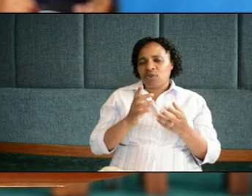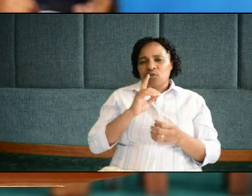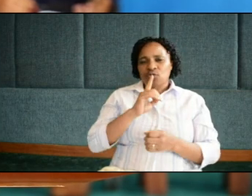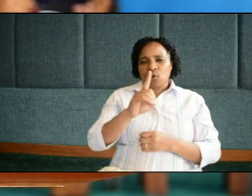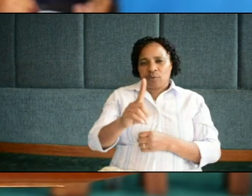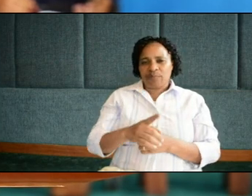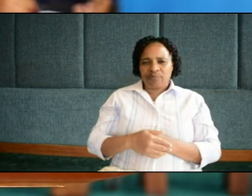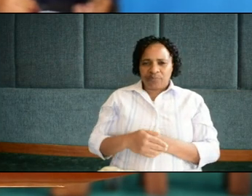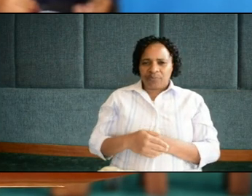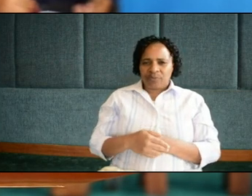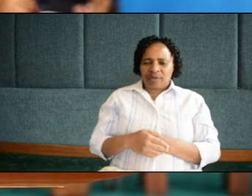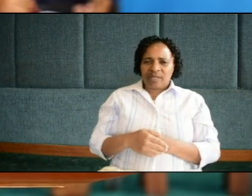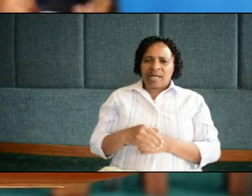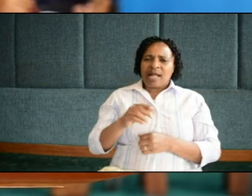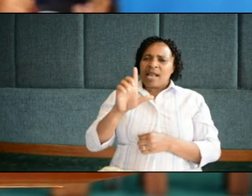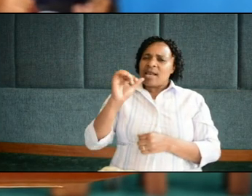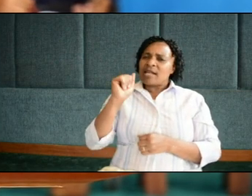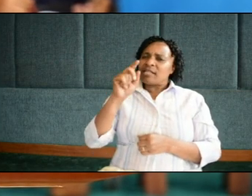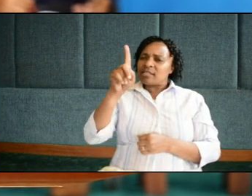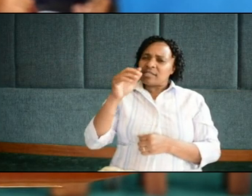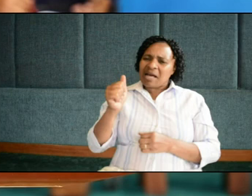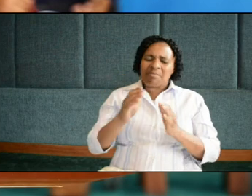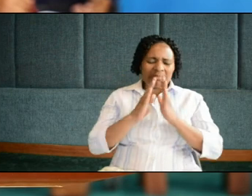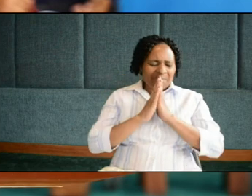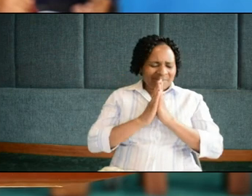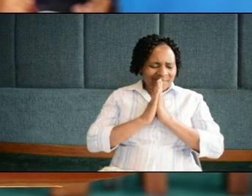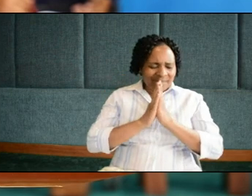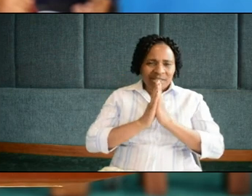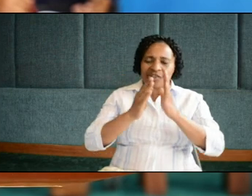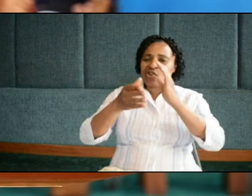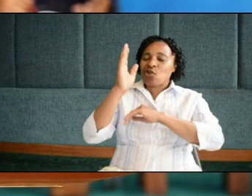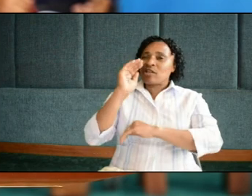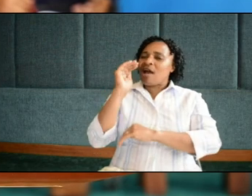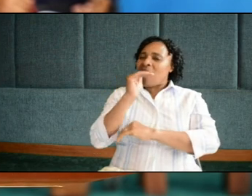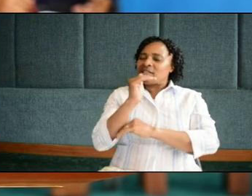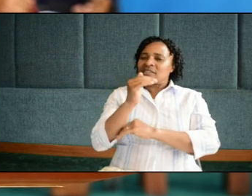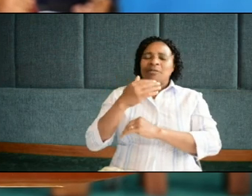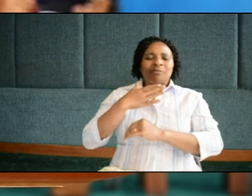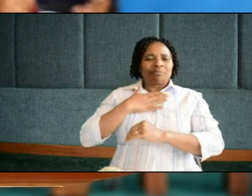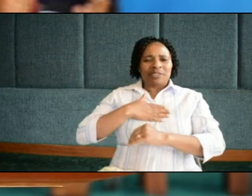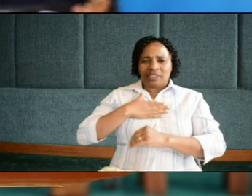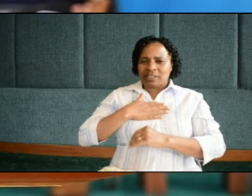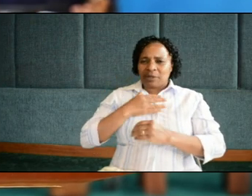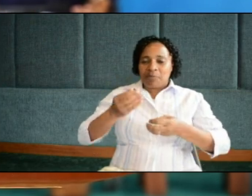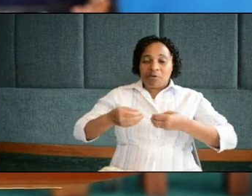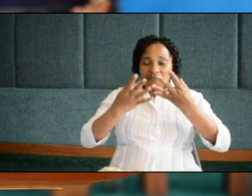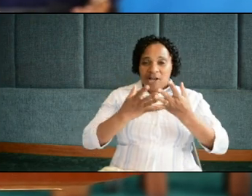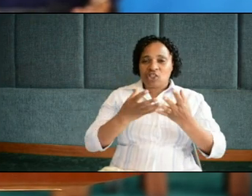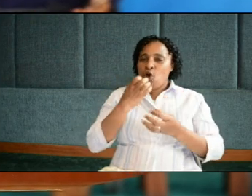So Rizad prayed, and he prayed to God, and he asked God to provide oranges and lemons.